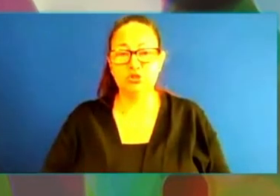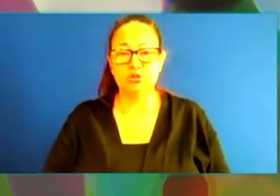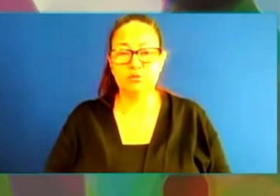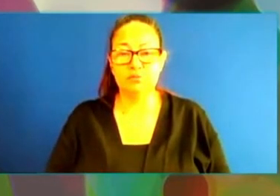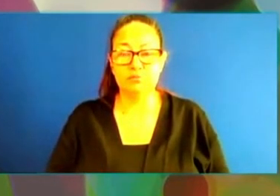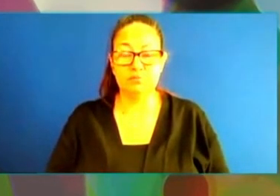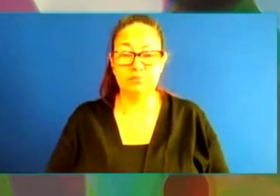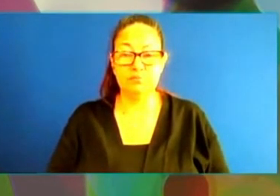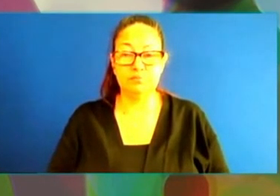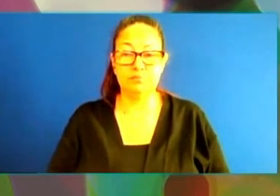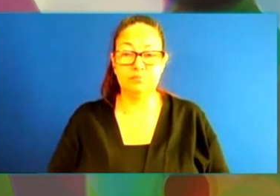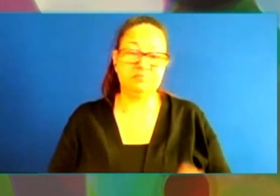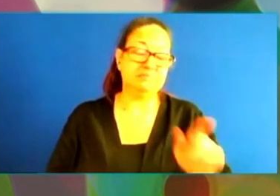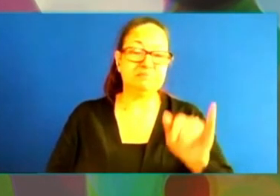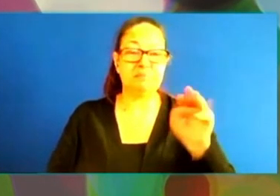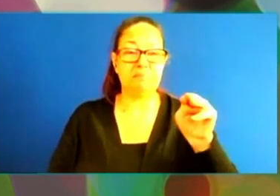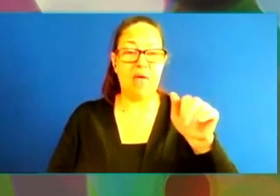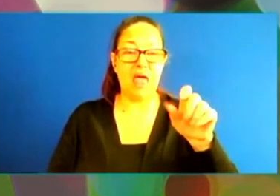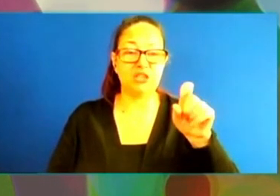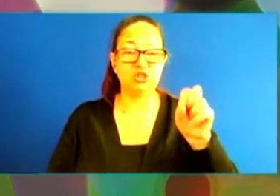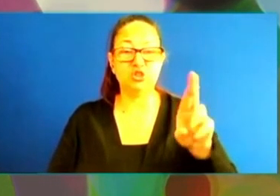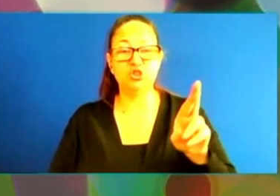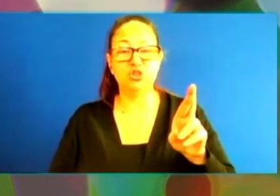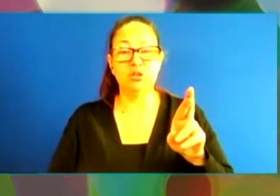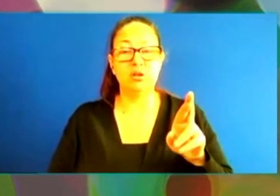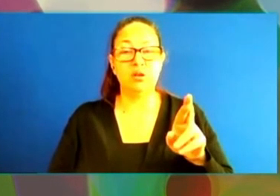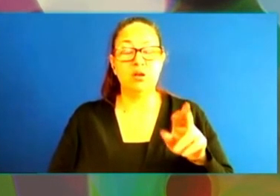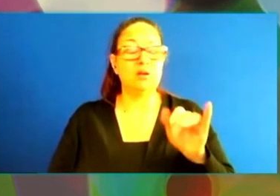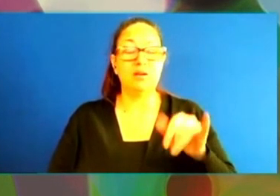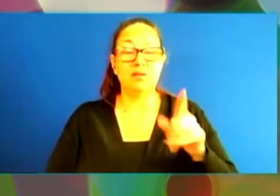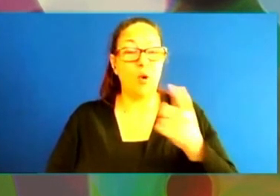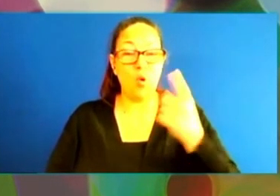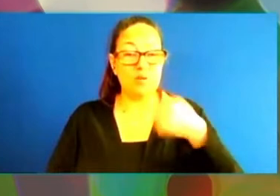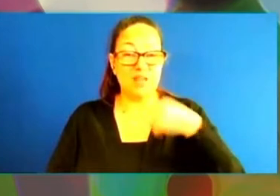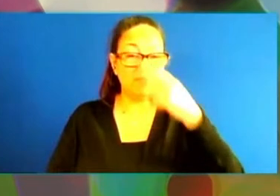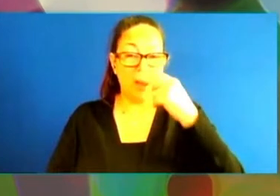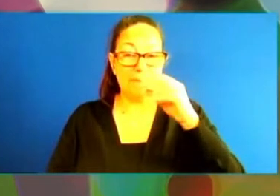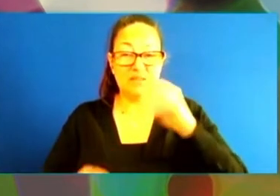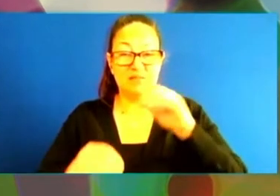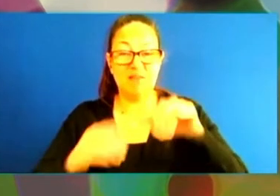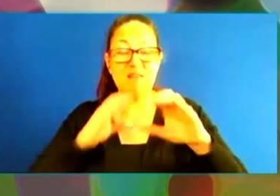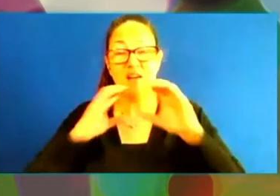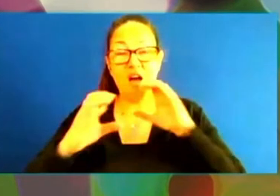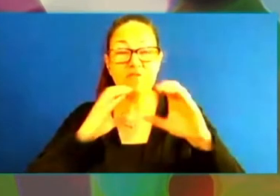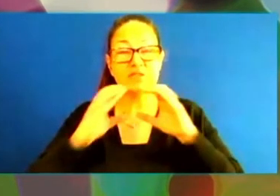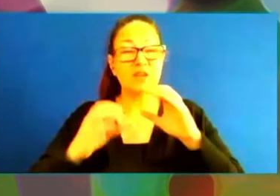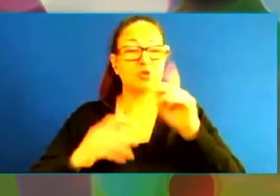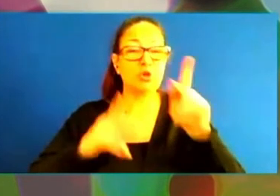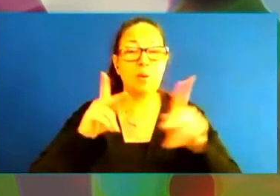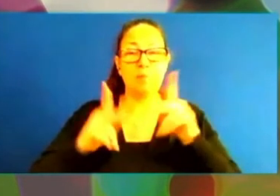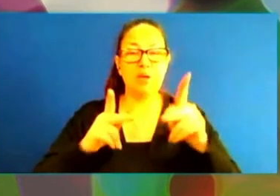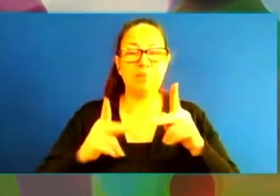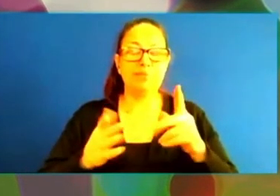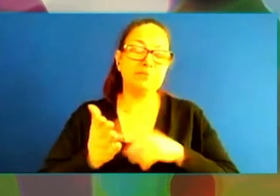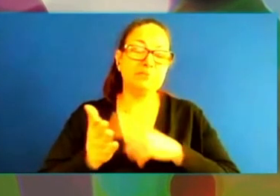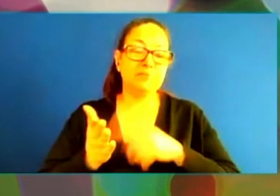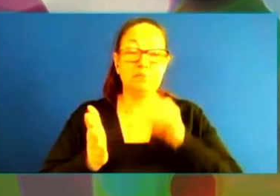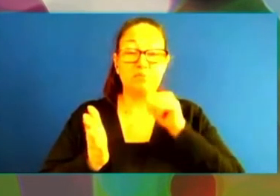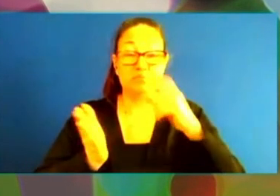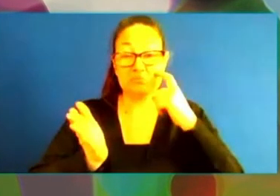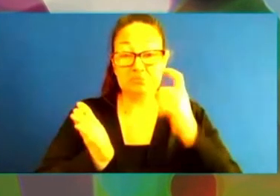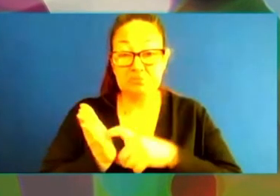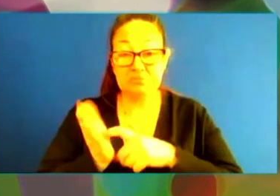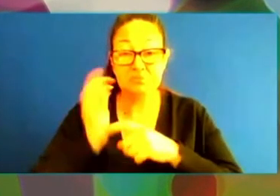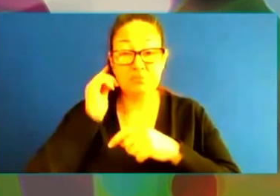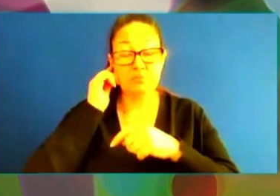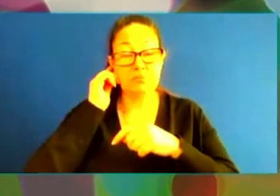master. And so what I'm getting at is that comics have always been in that conversation, you know, but for some reason people would turn a blind eye to it, because maybe because it's low